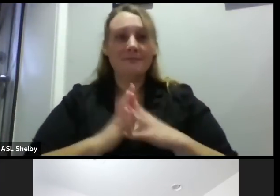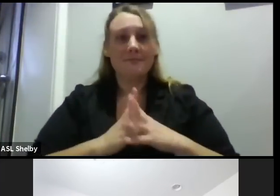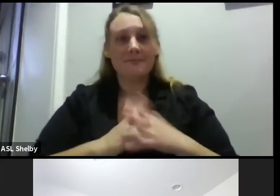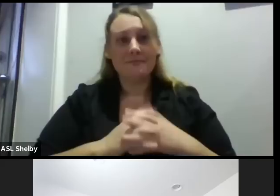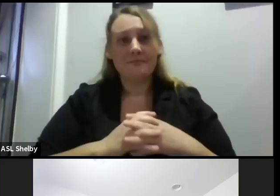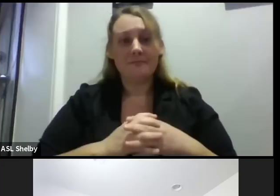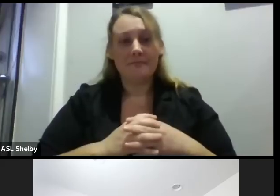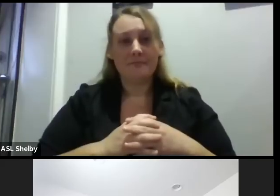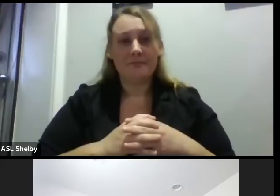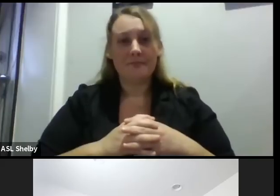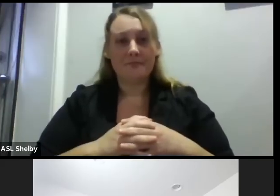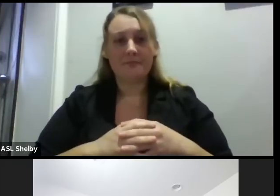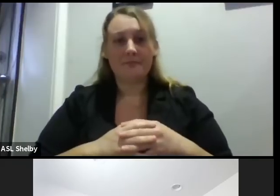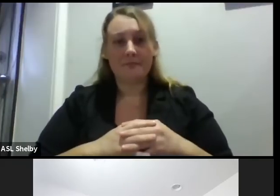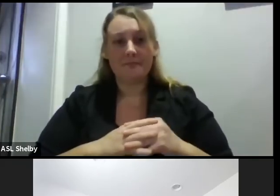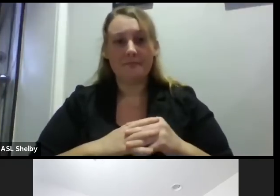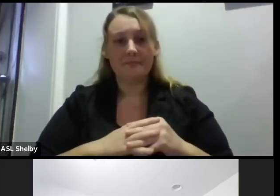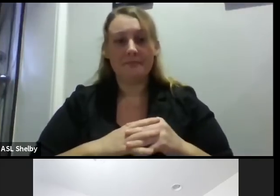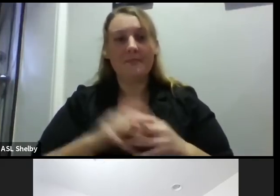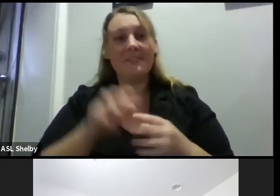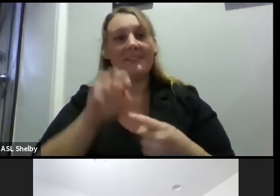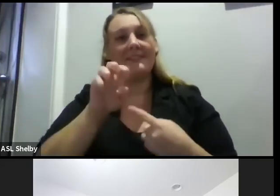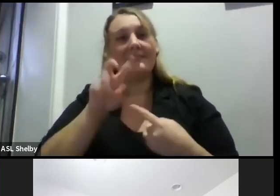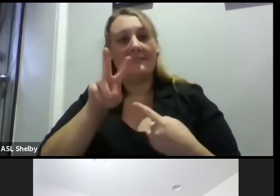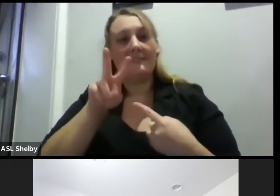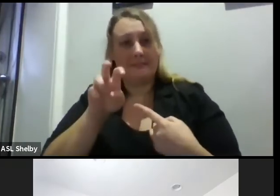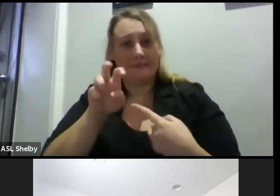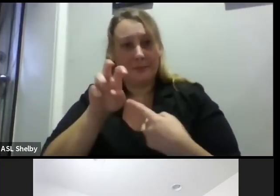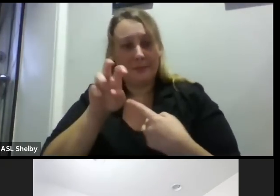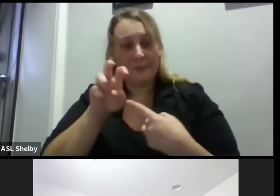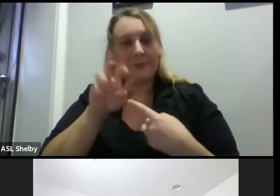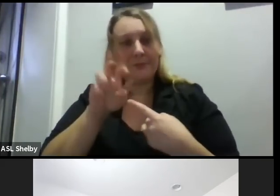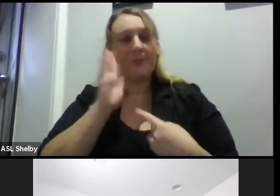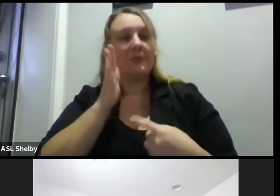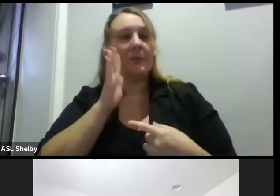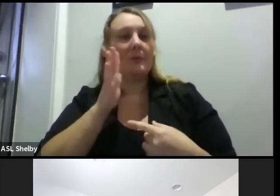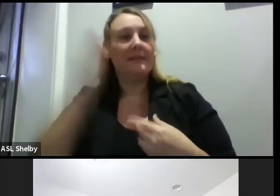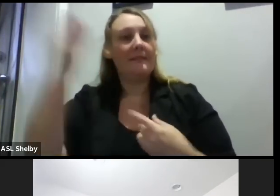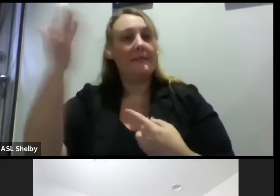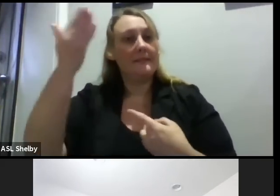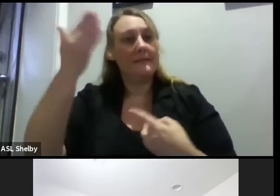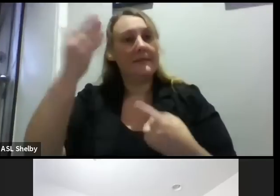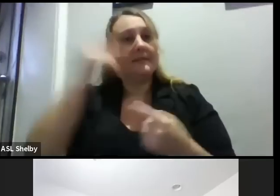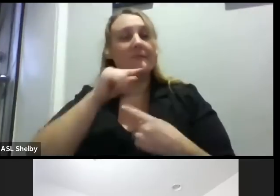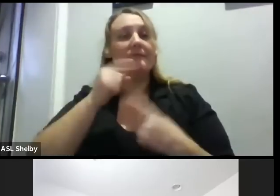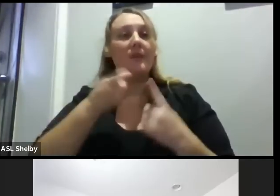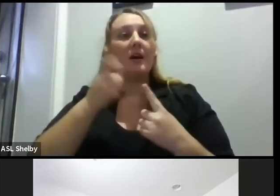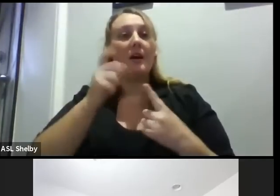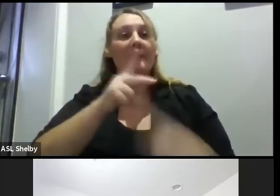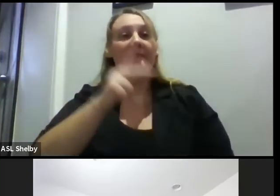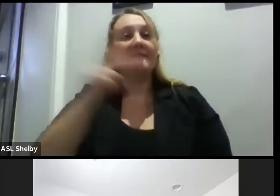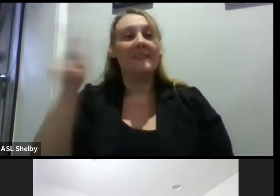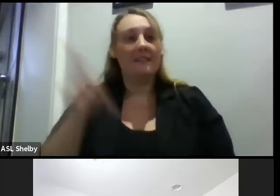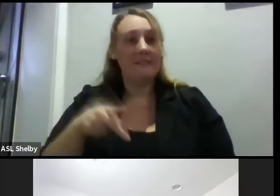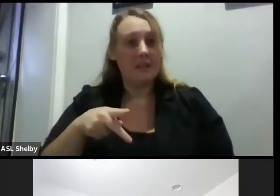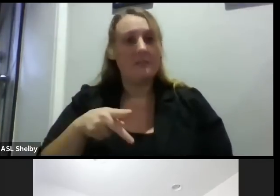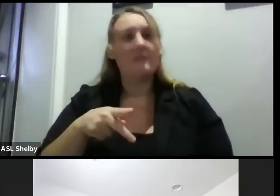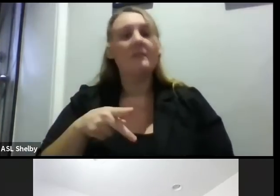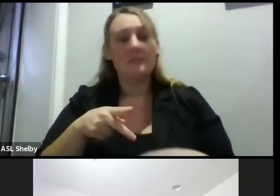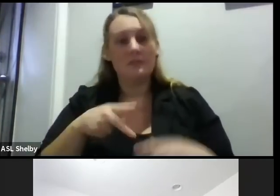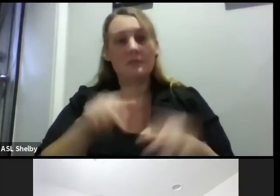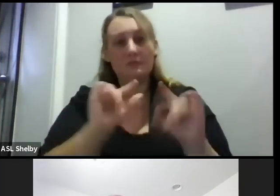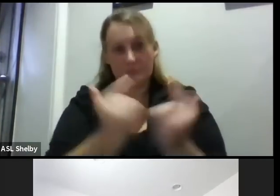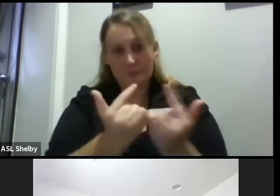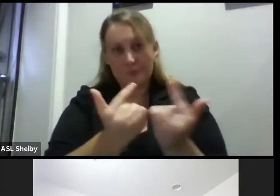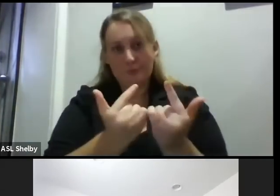Bigham and Eve, who are speaking on behalf of the Philadelphia Red Umbrella Alliance, an